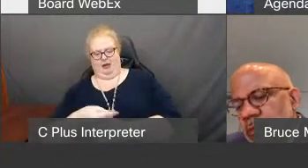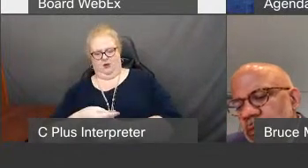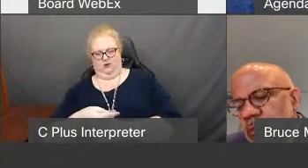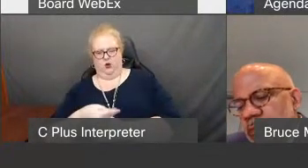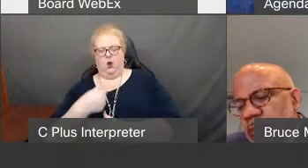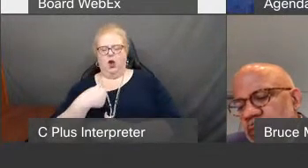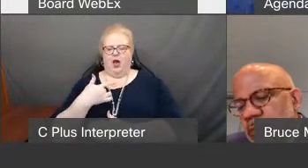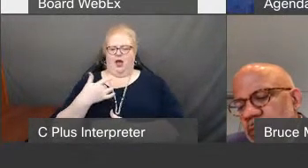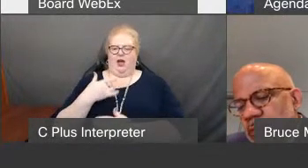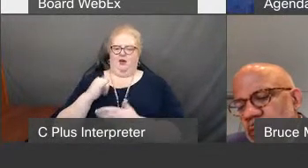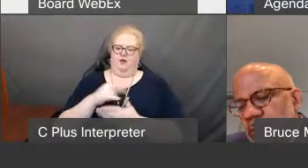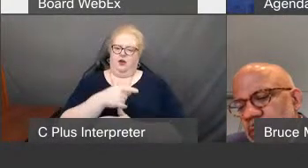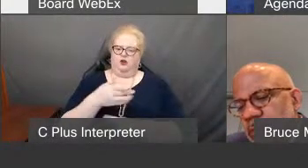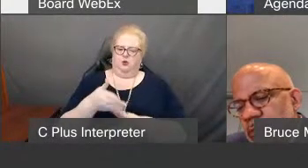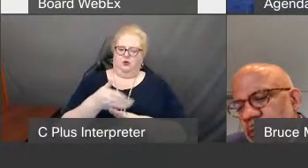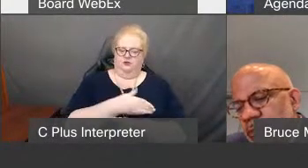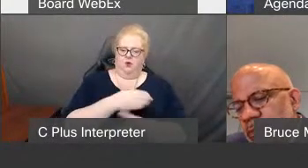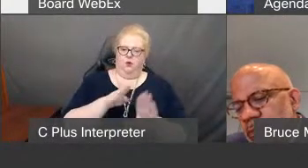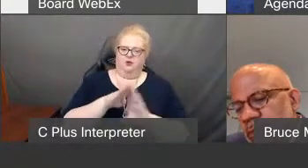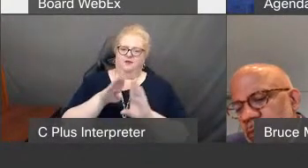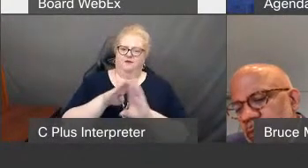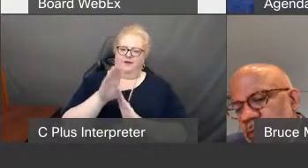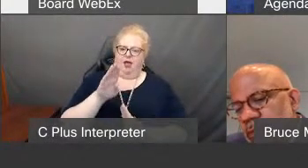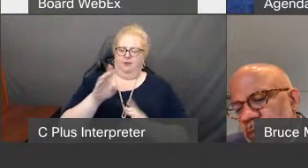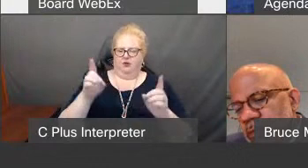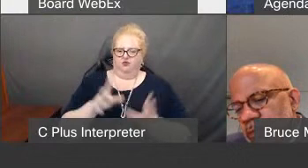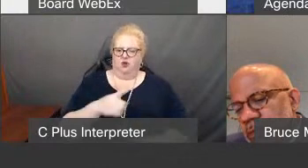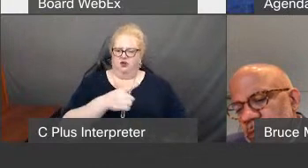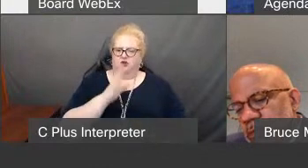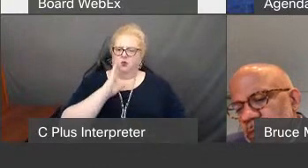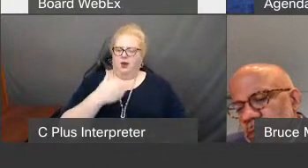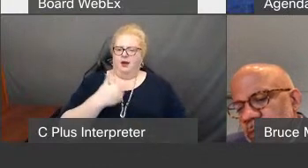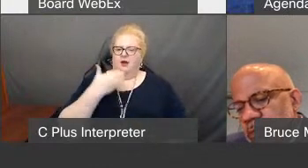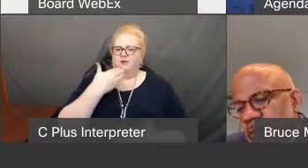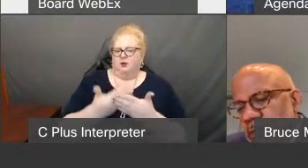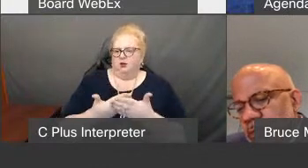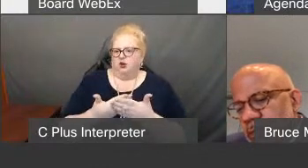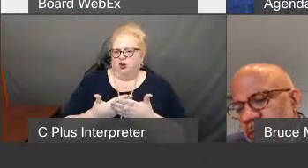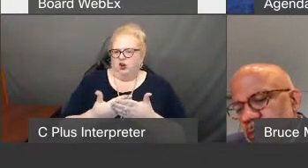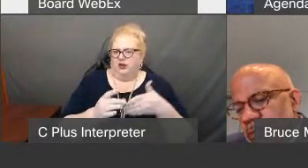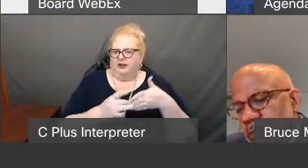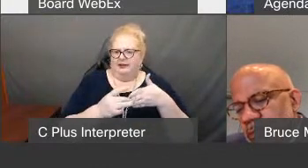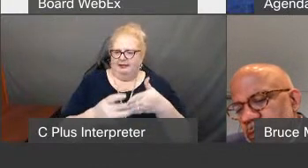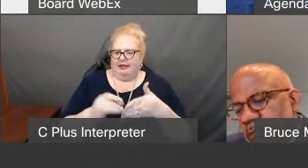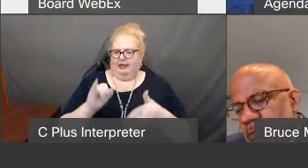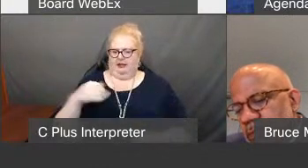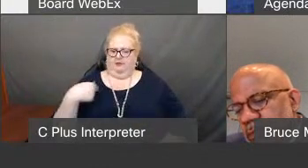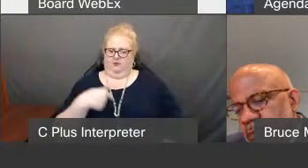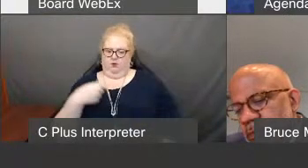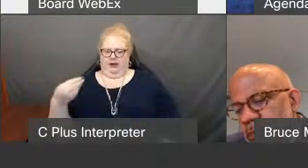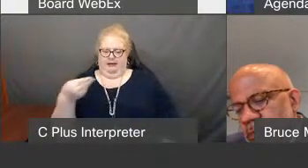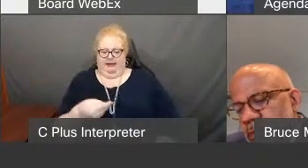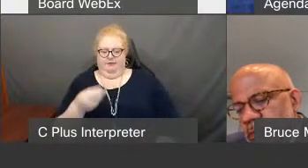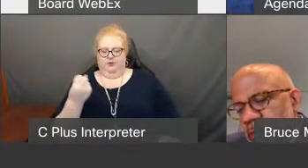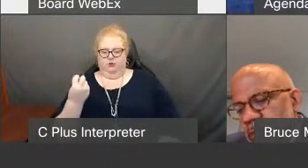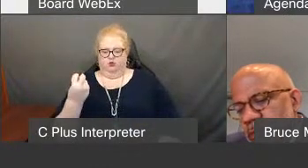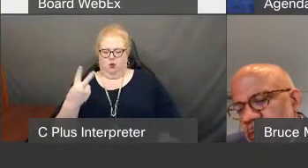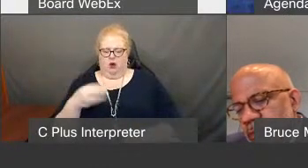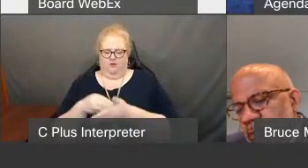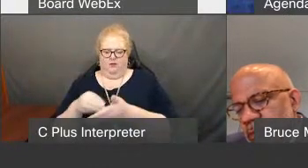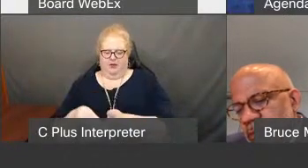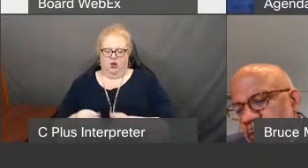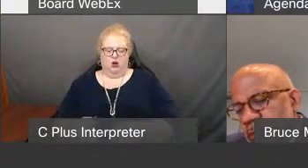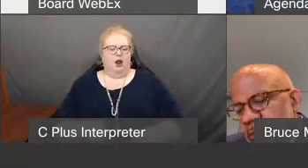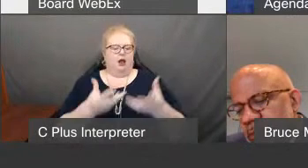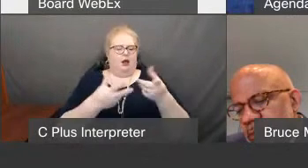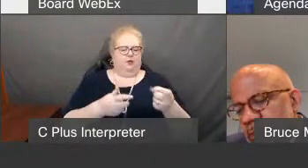there was her being the former development director, she'd have a pretty good bead. If we gave them $12 million, how much could they raise on top of that? The